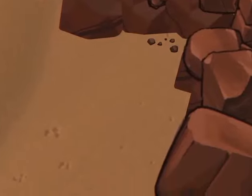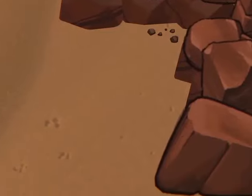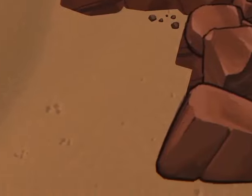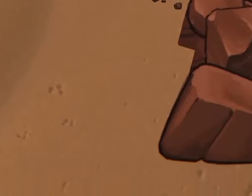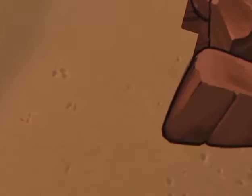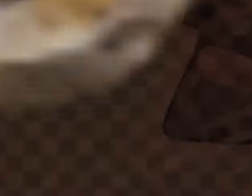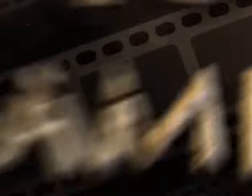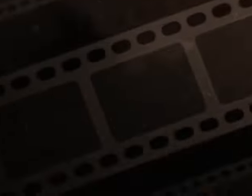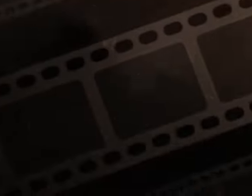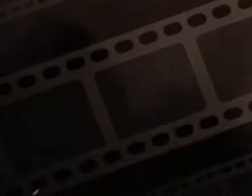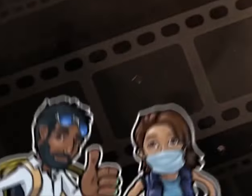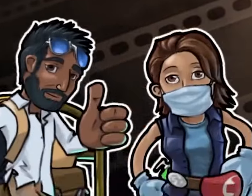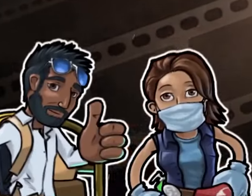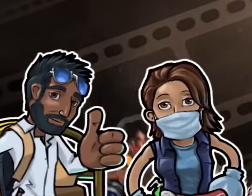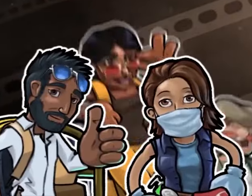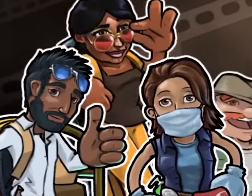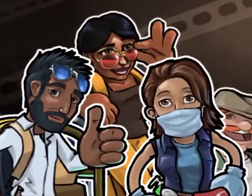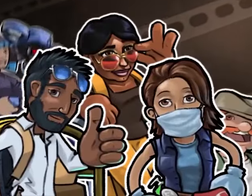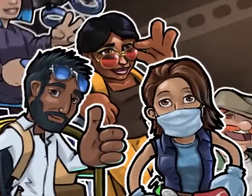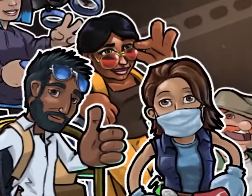Find souvenirs.